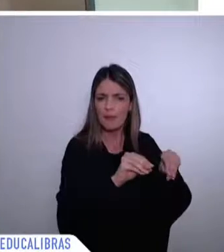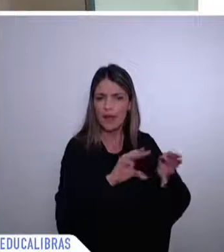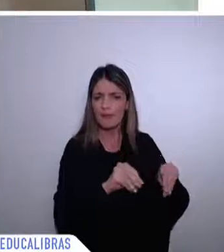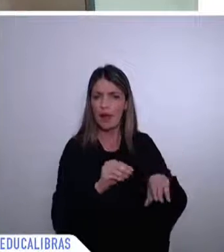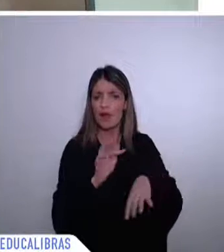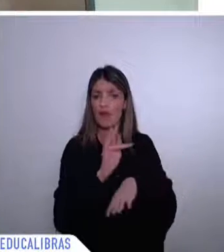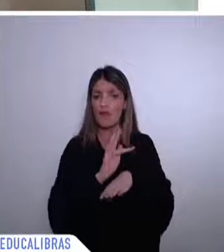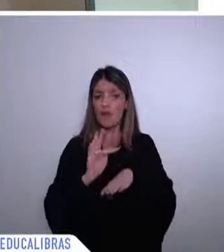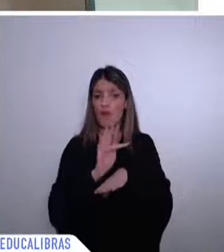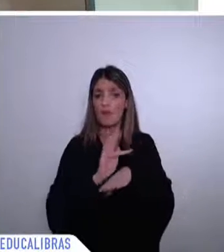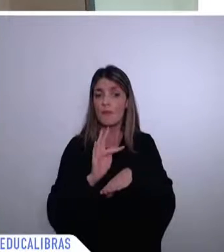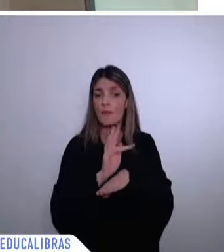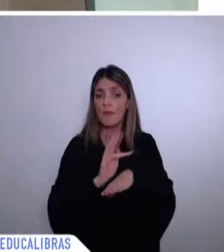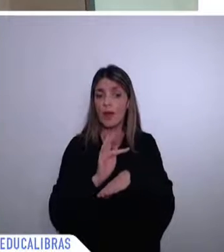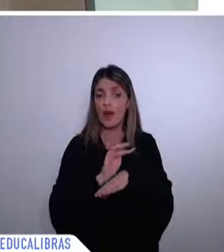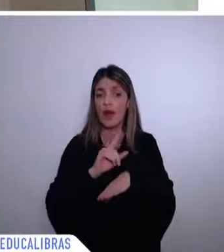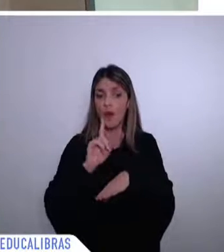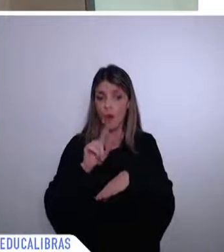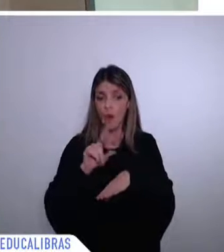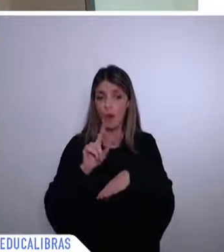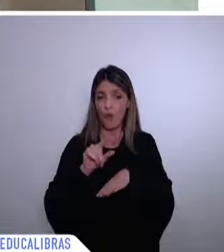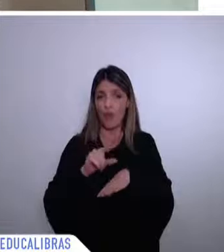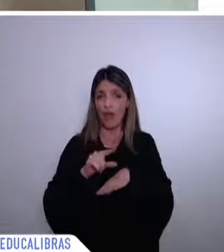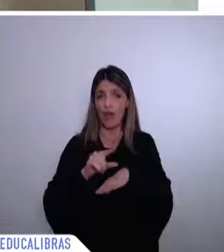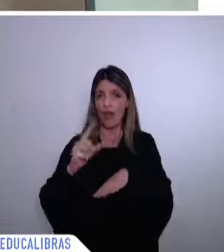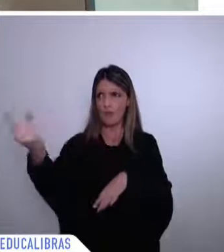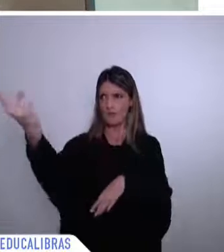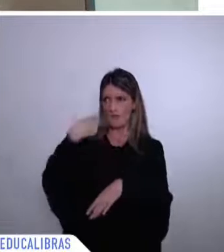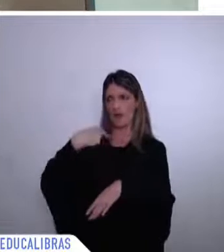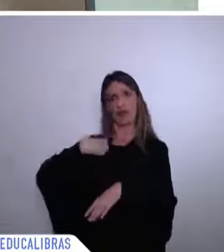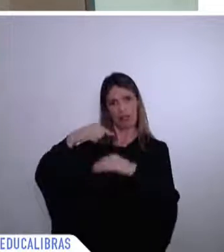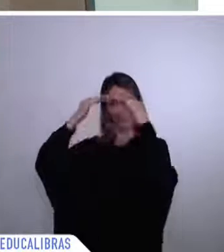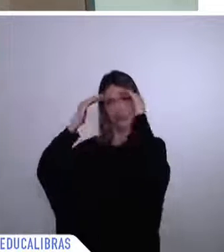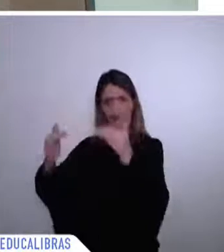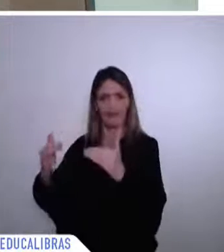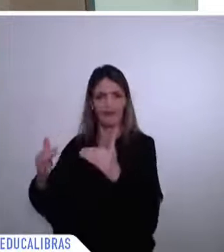badly paid. It has